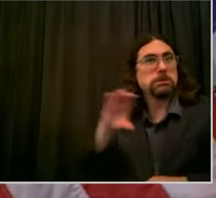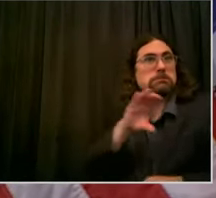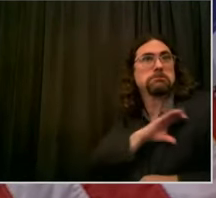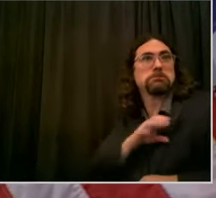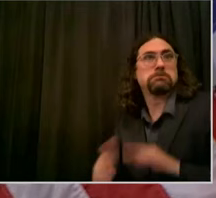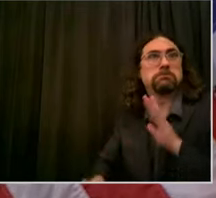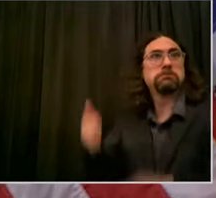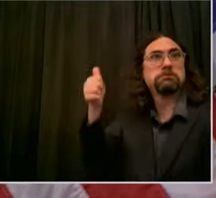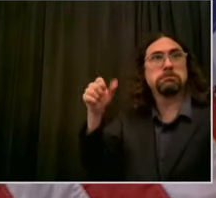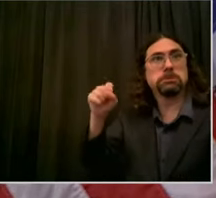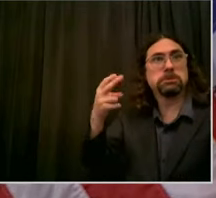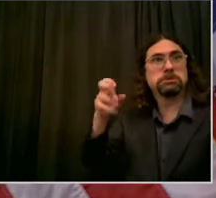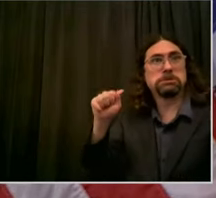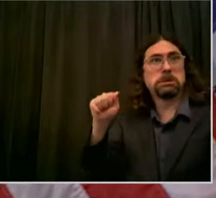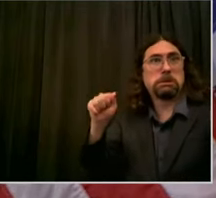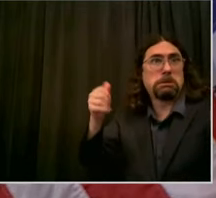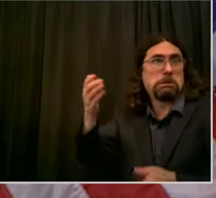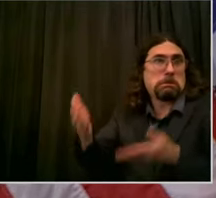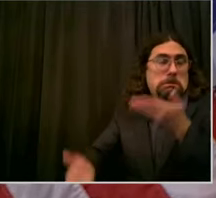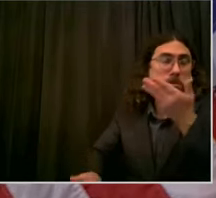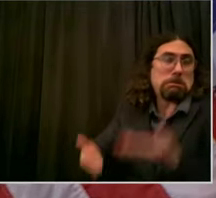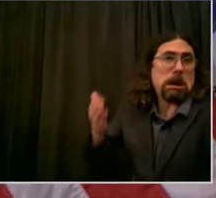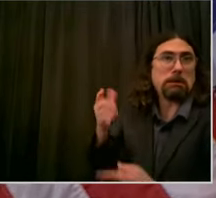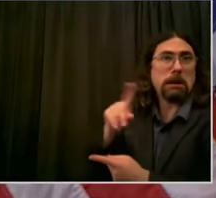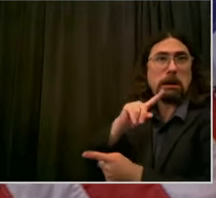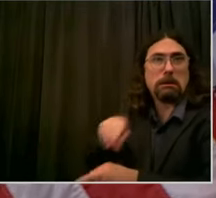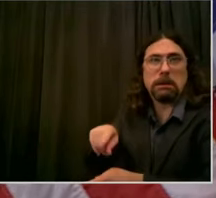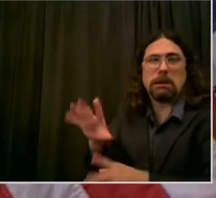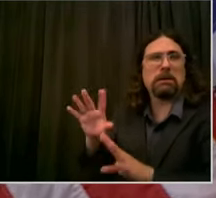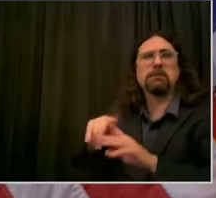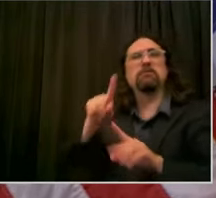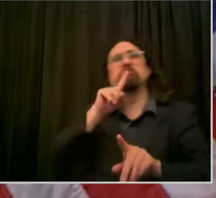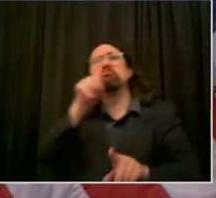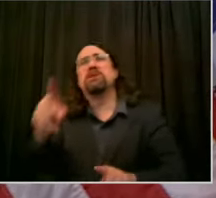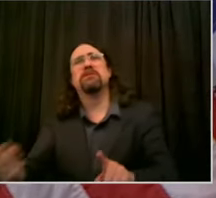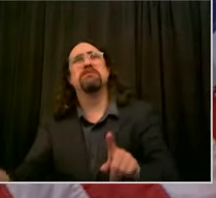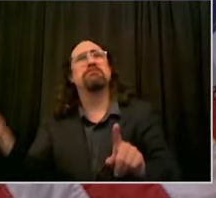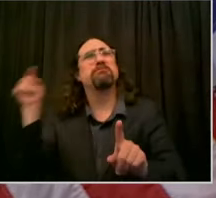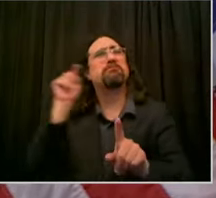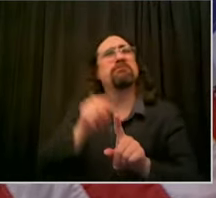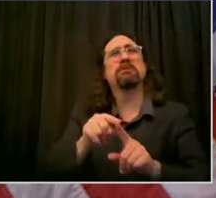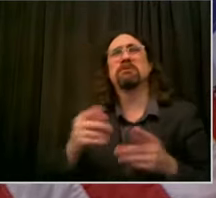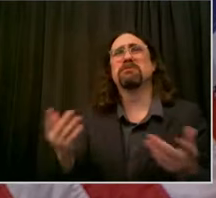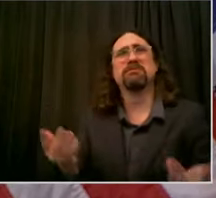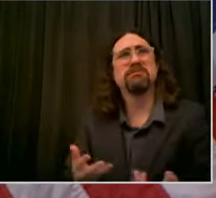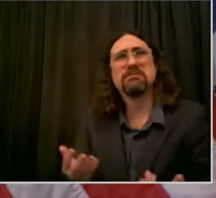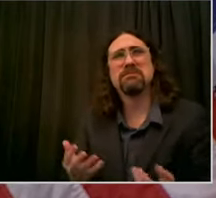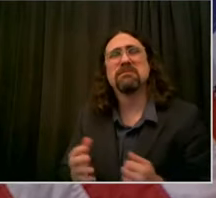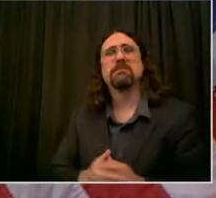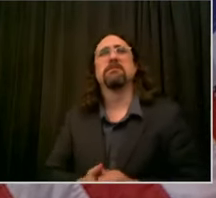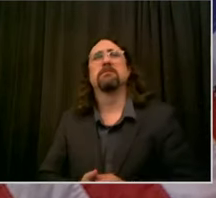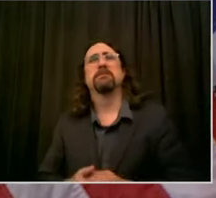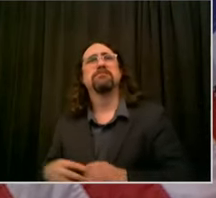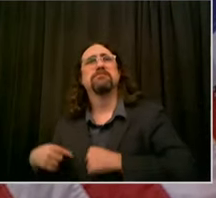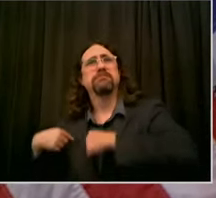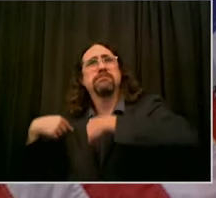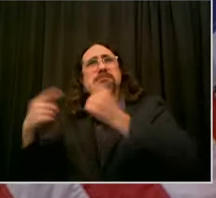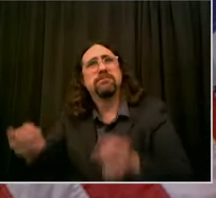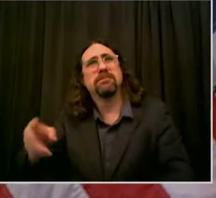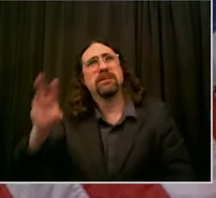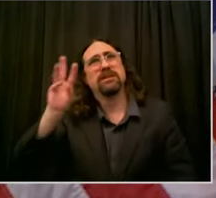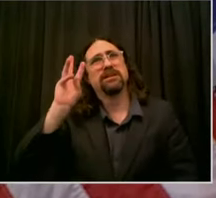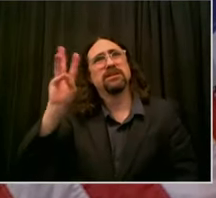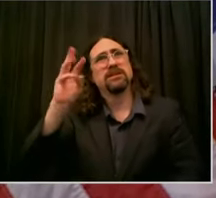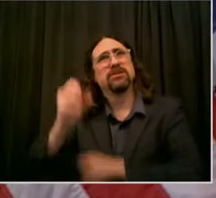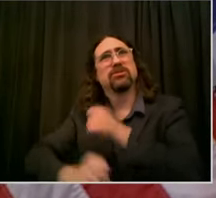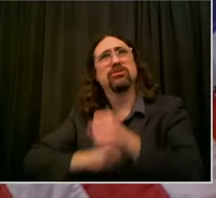matter, respectfully, to a number of people asking questions, to certain advocates or elected officials. It may not matter that for 6.5 years we've made a